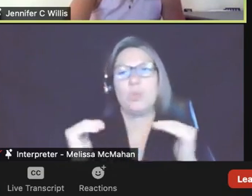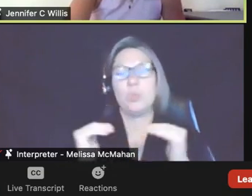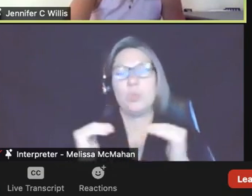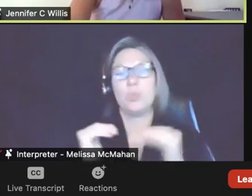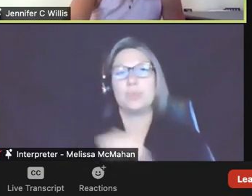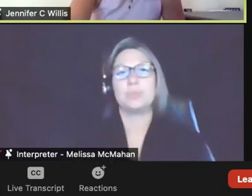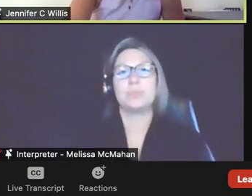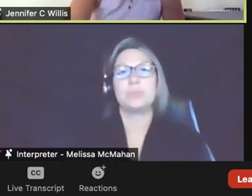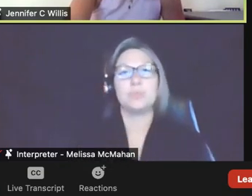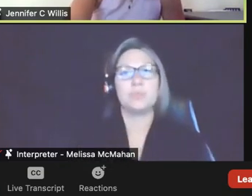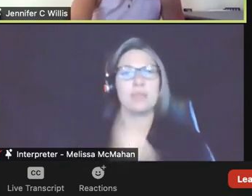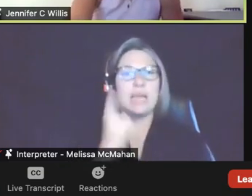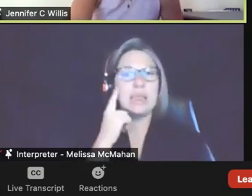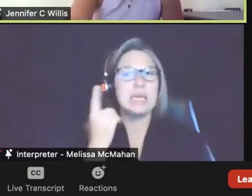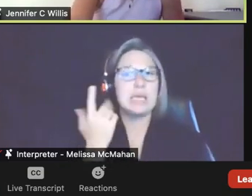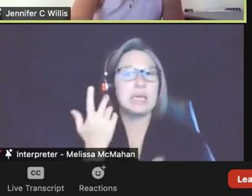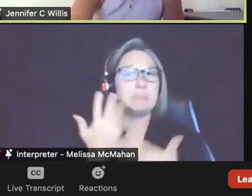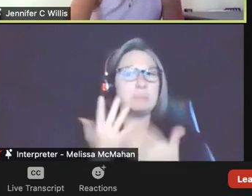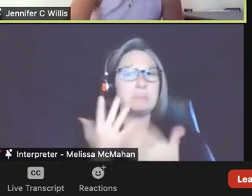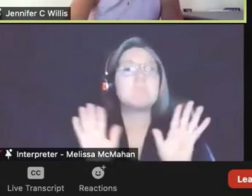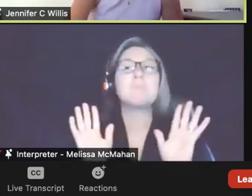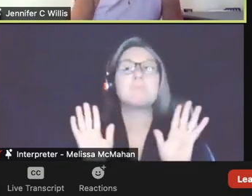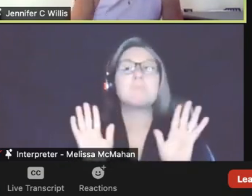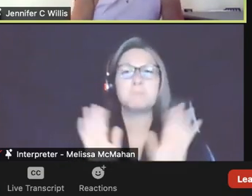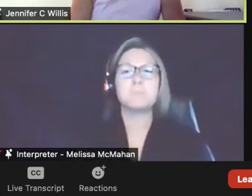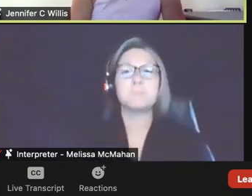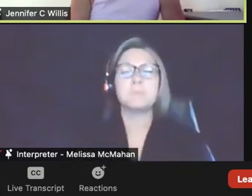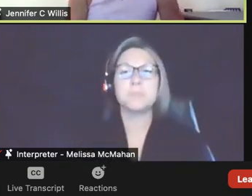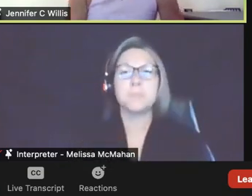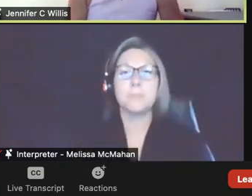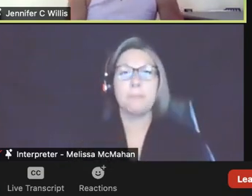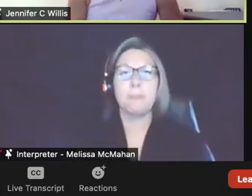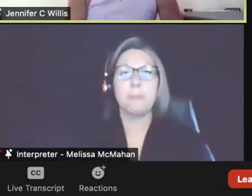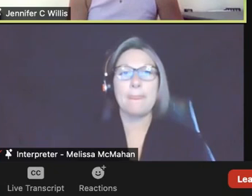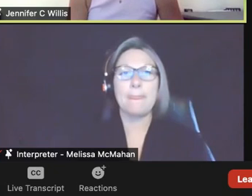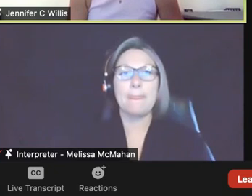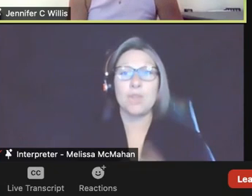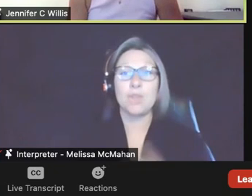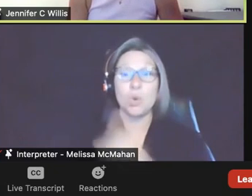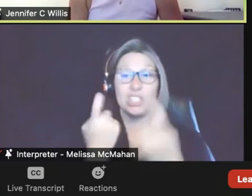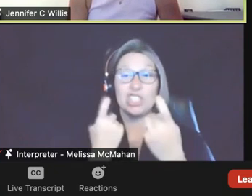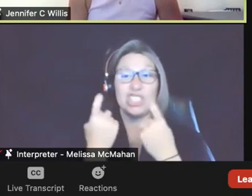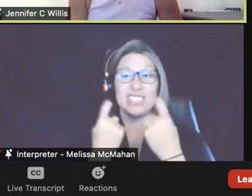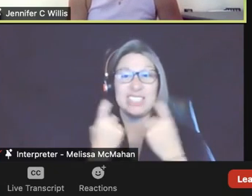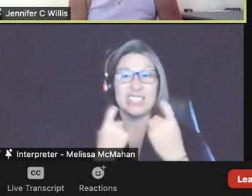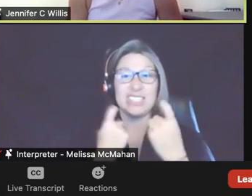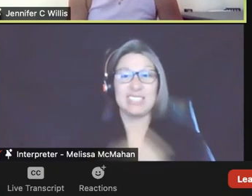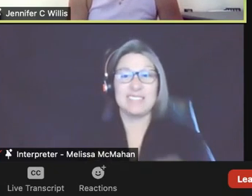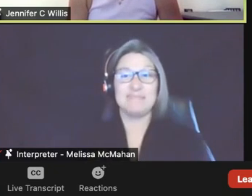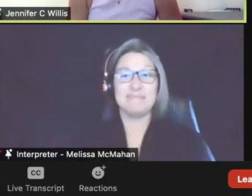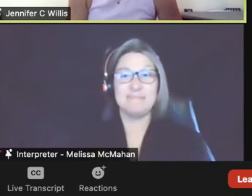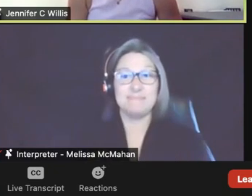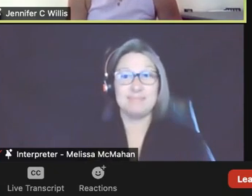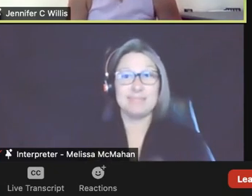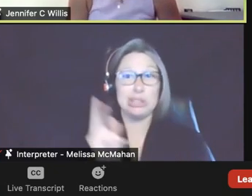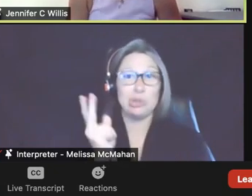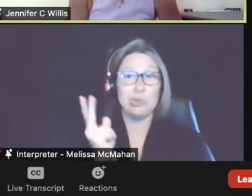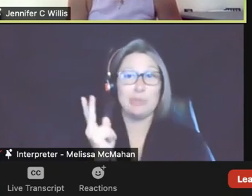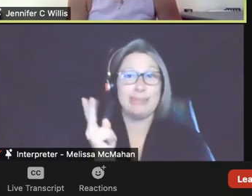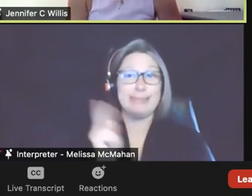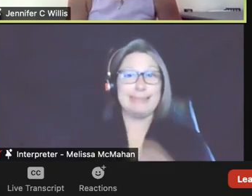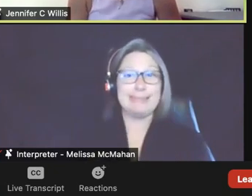And I think we're good. Yeah. Questions in 2 minutes.